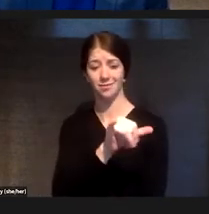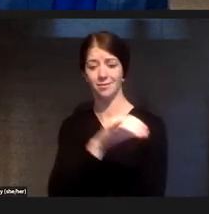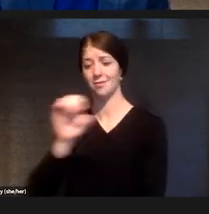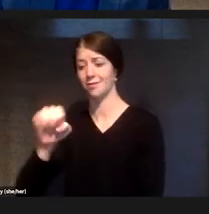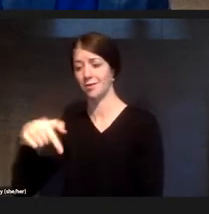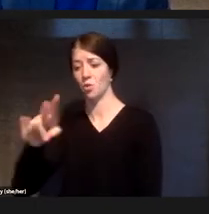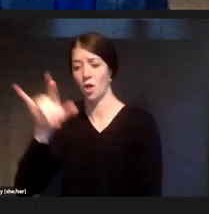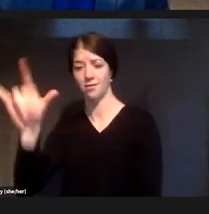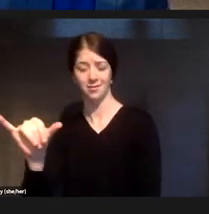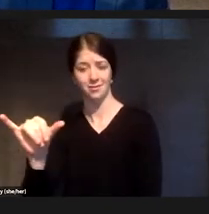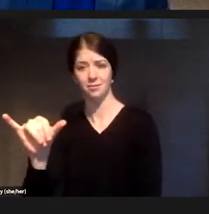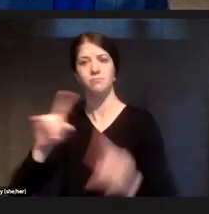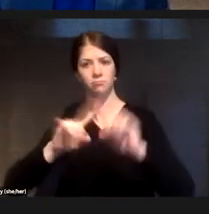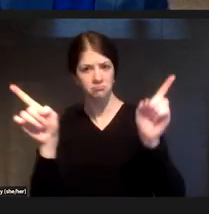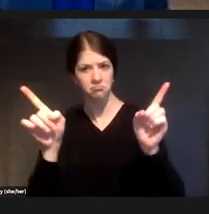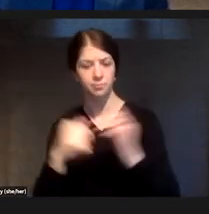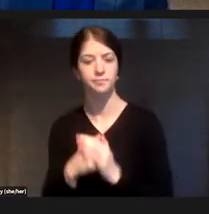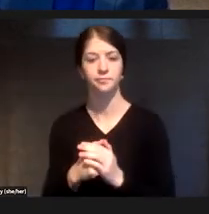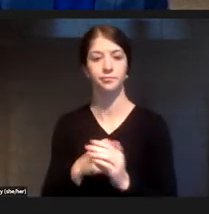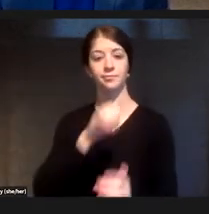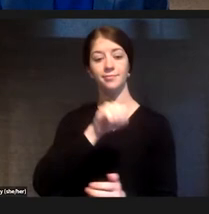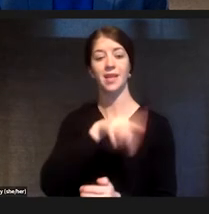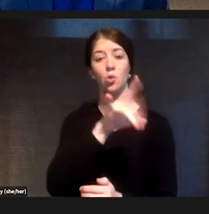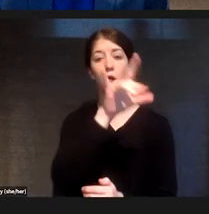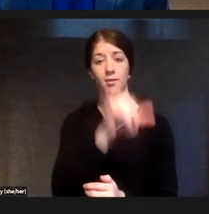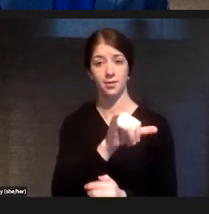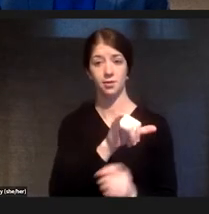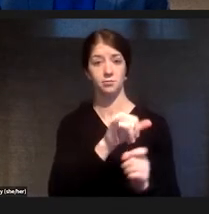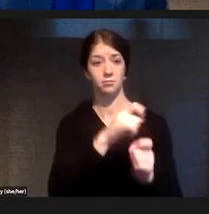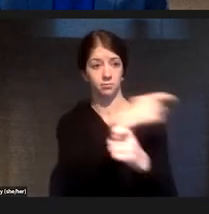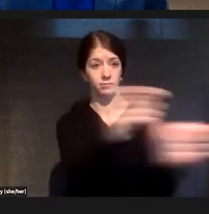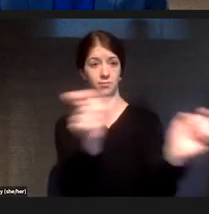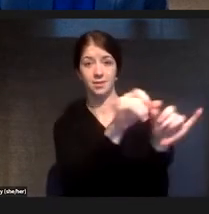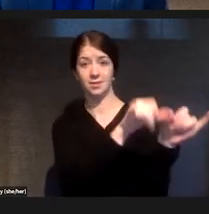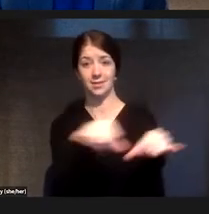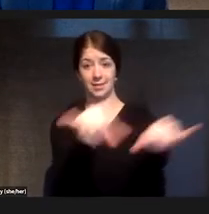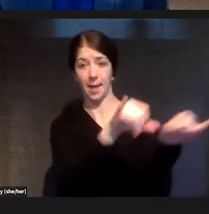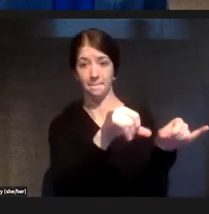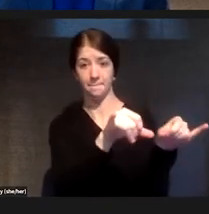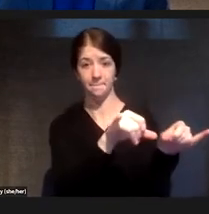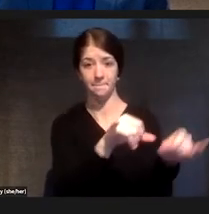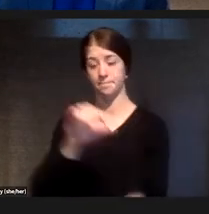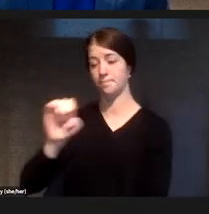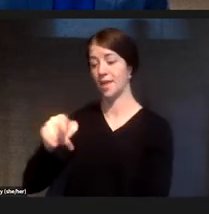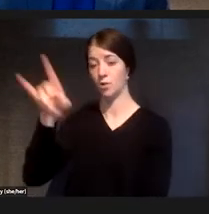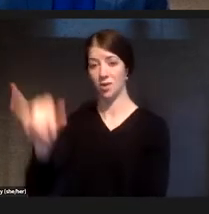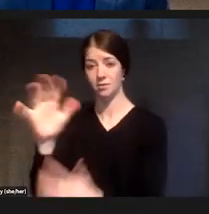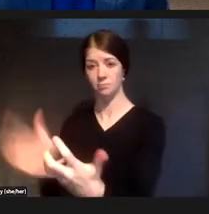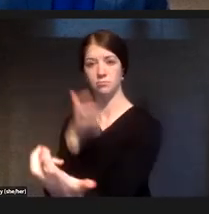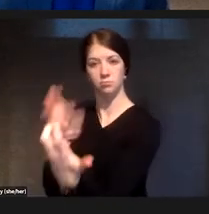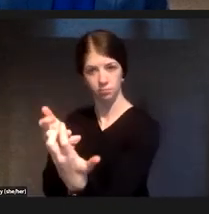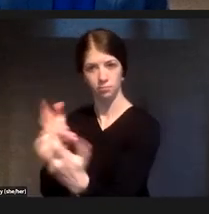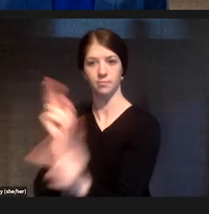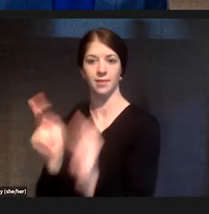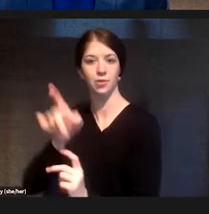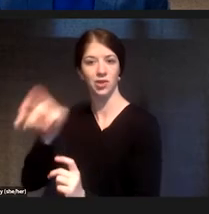how equality is giving everyone the same thing, whereas equity is giving people what they need. Now, very